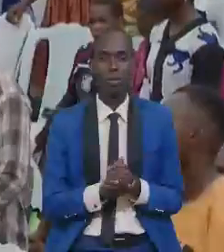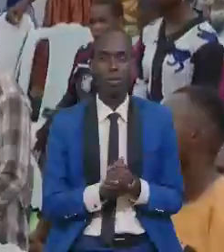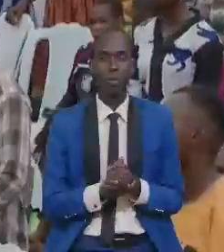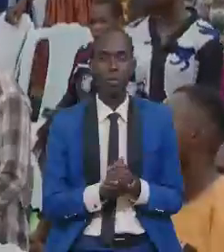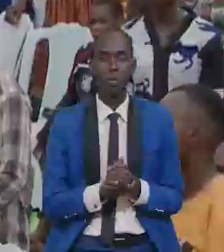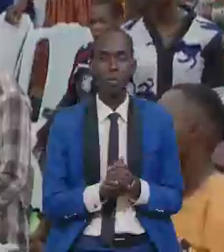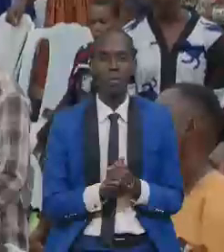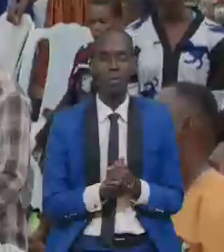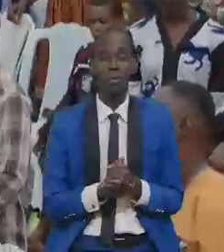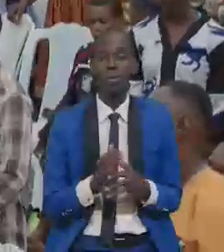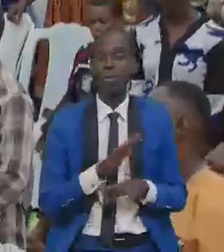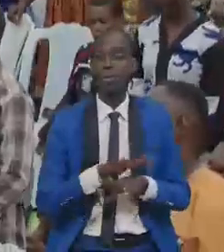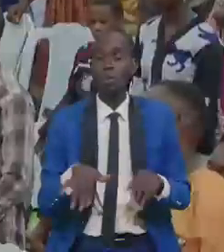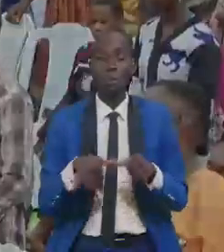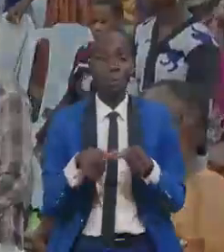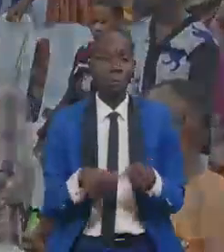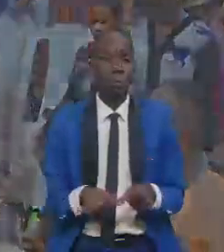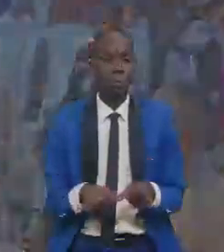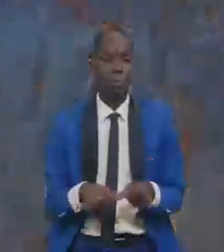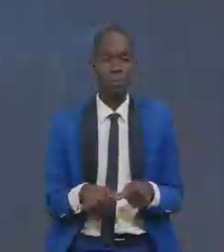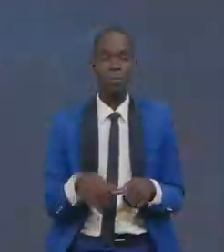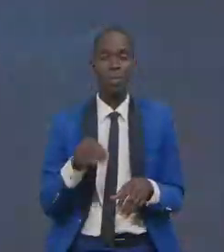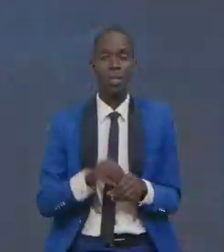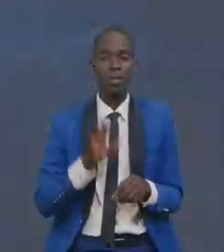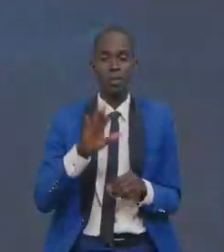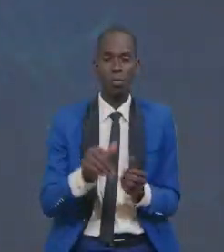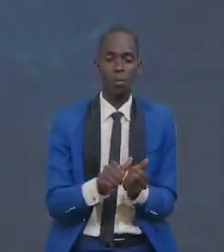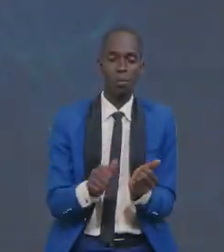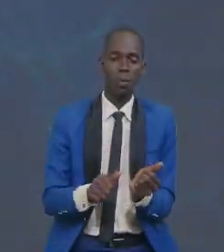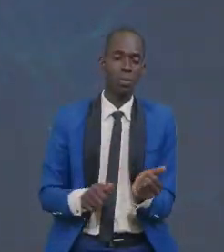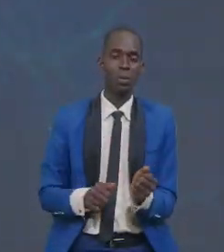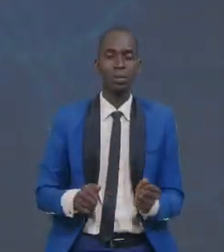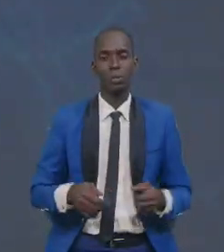Don't abide in your backsliding stage.